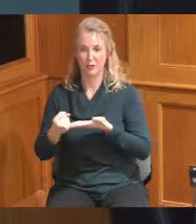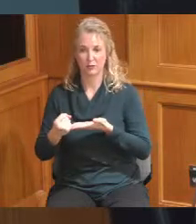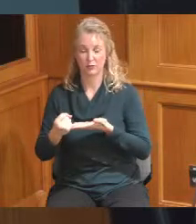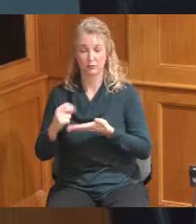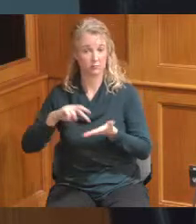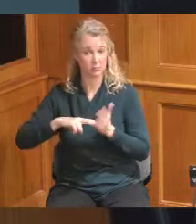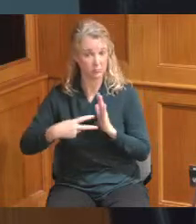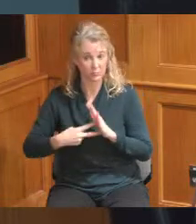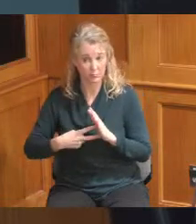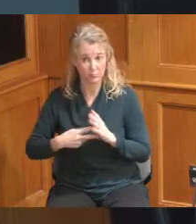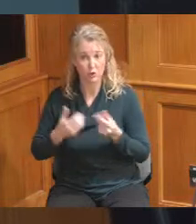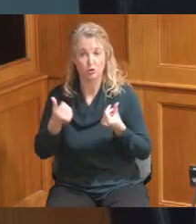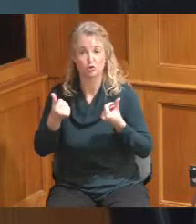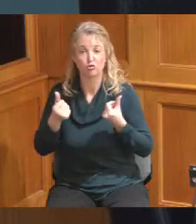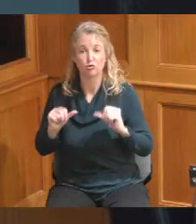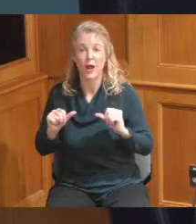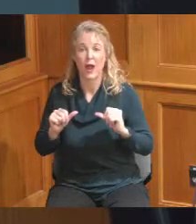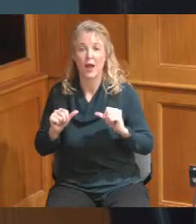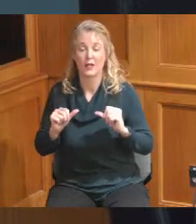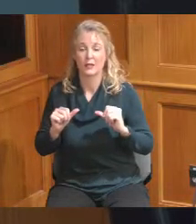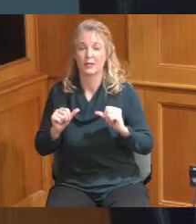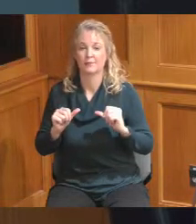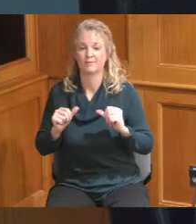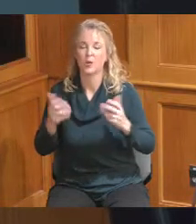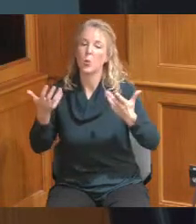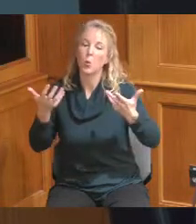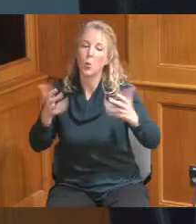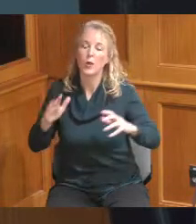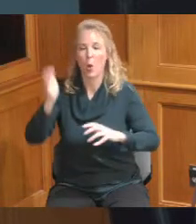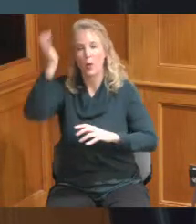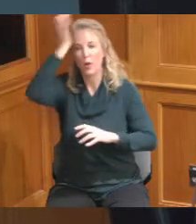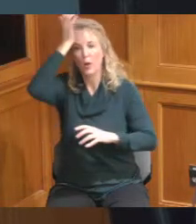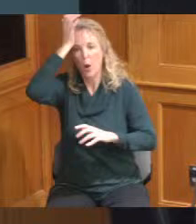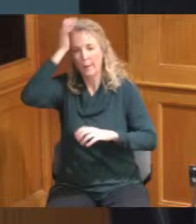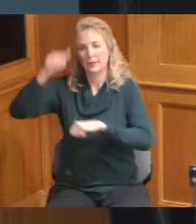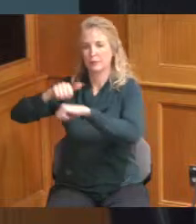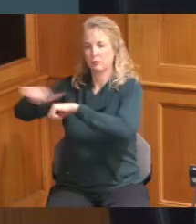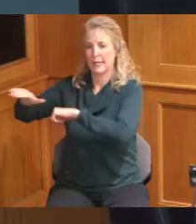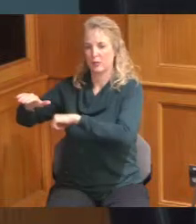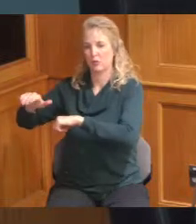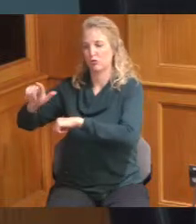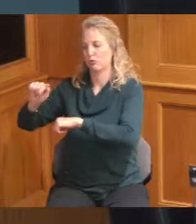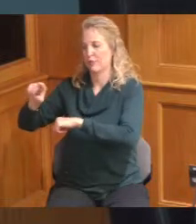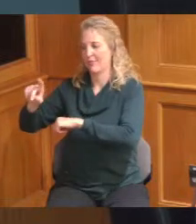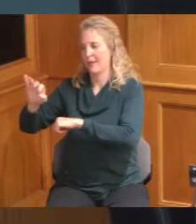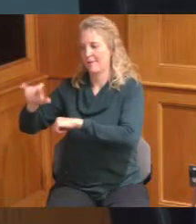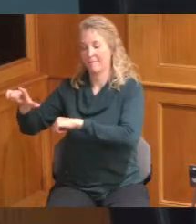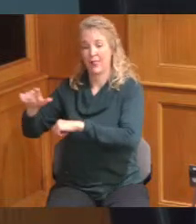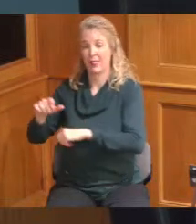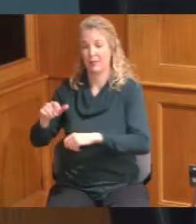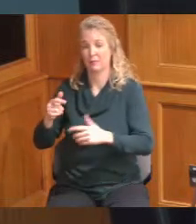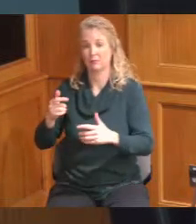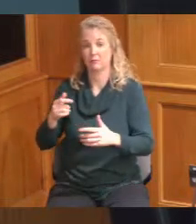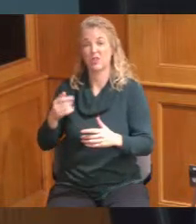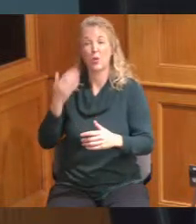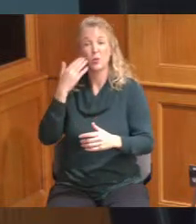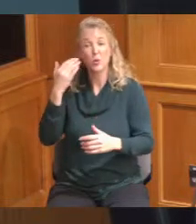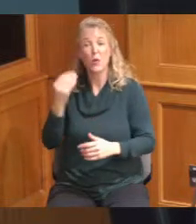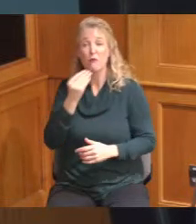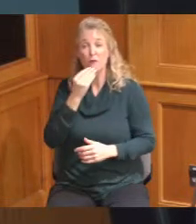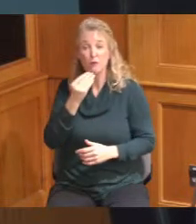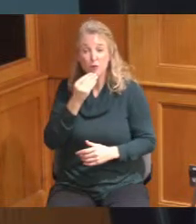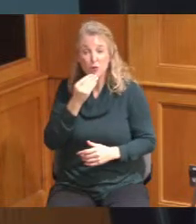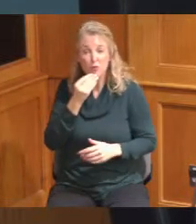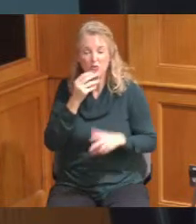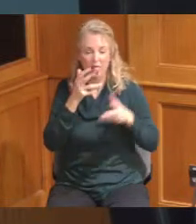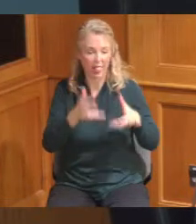all trying to divert waste from the landfill to extend the life of the landfill, and use those food scraps and organics